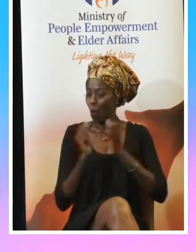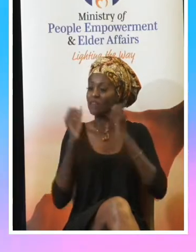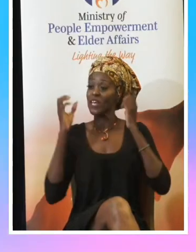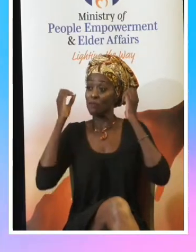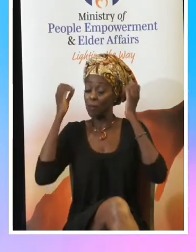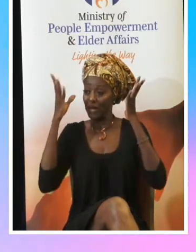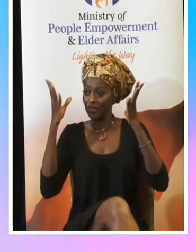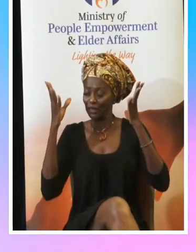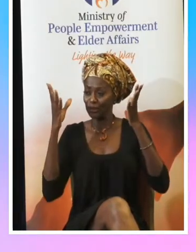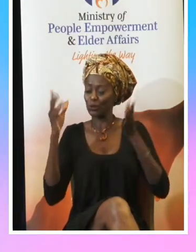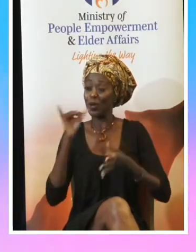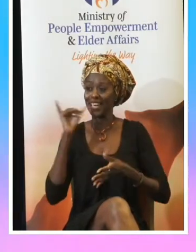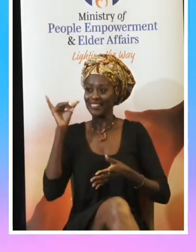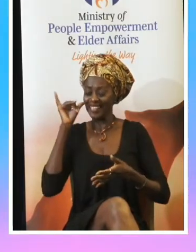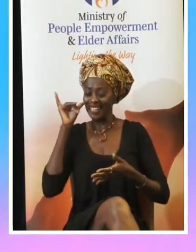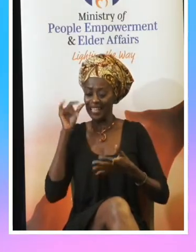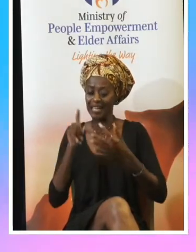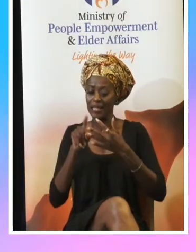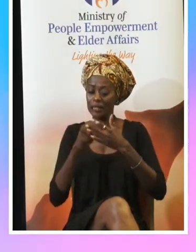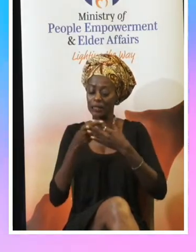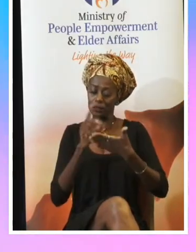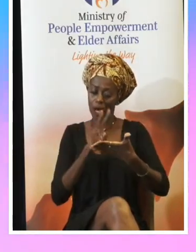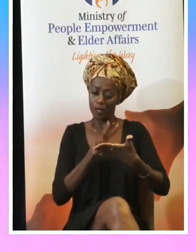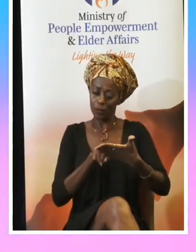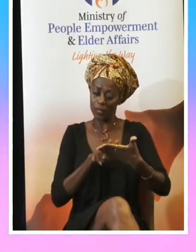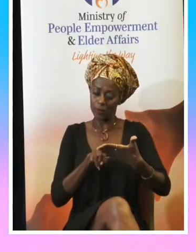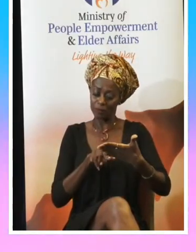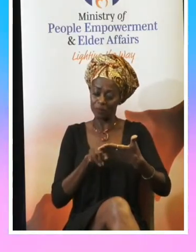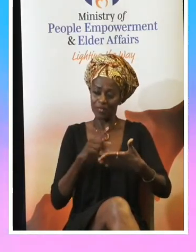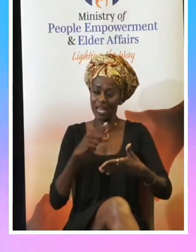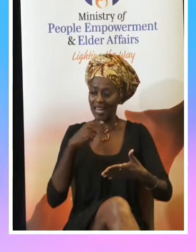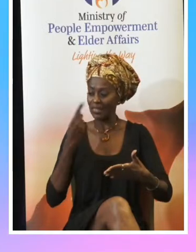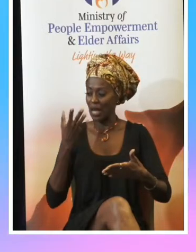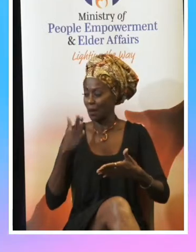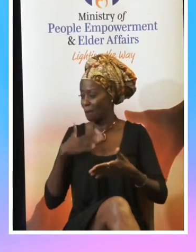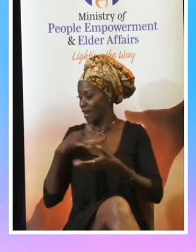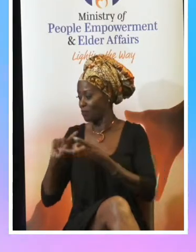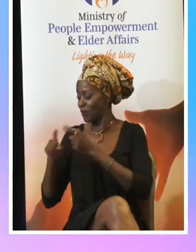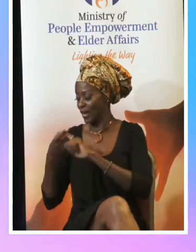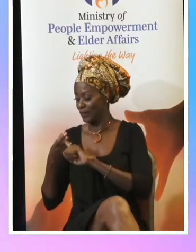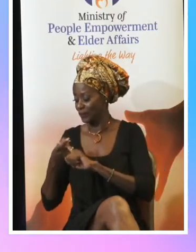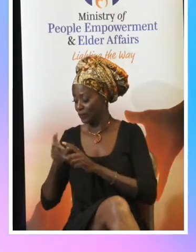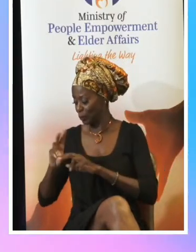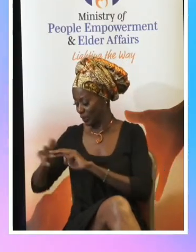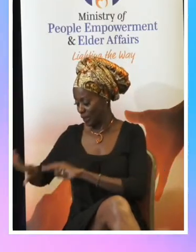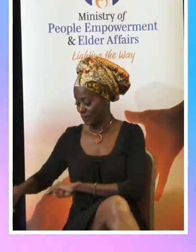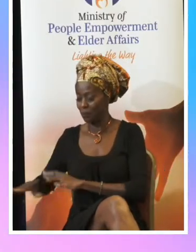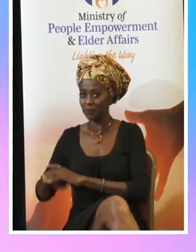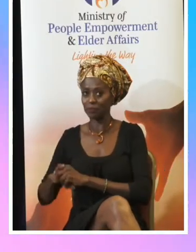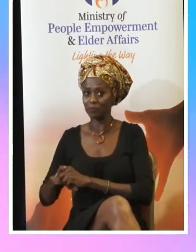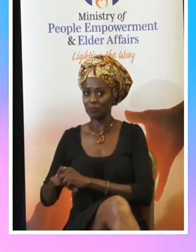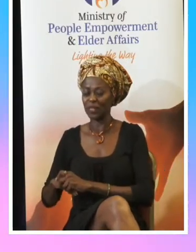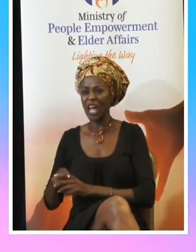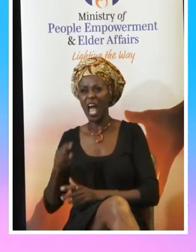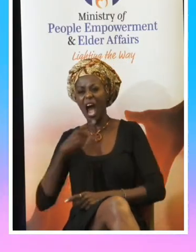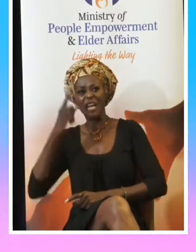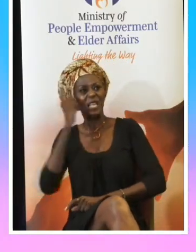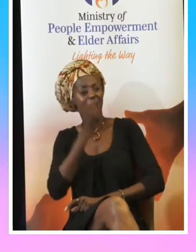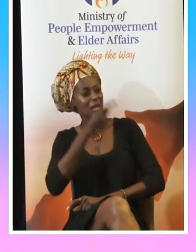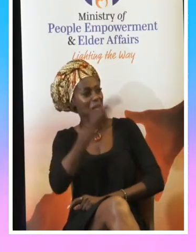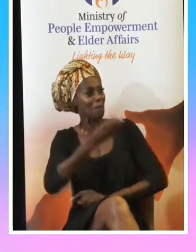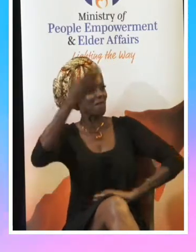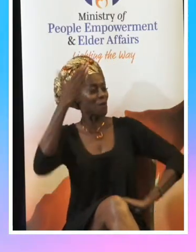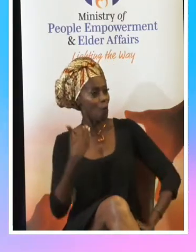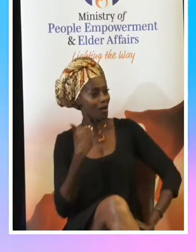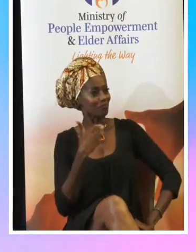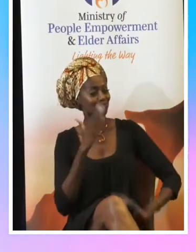started with his notes. And I said to my colleague, Senator Walker, who was sitting next to me, I talked to this boy already.